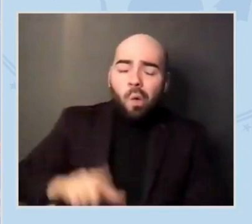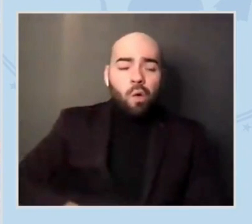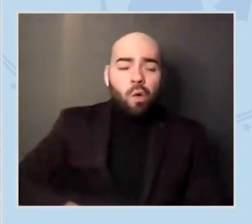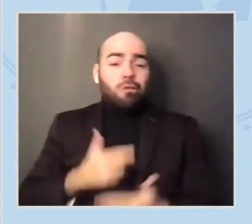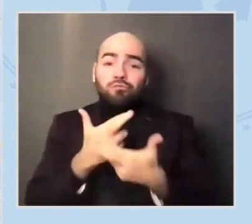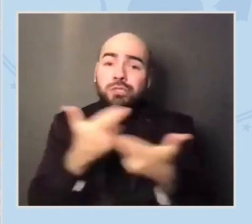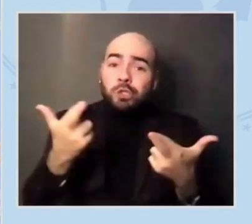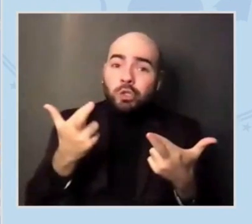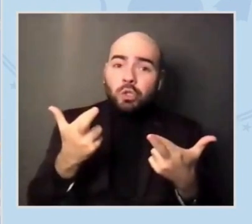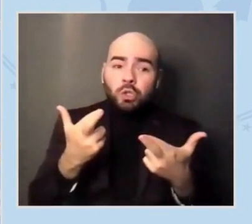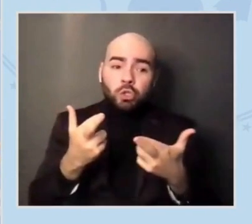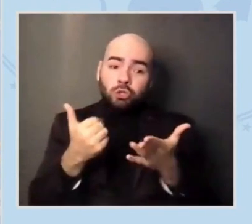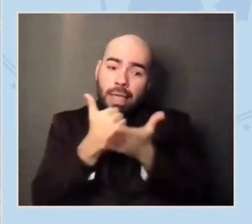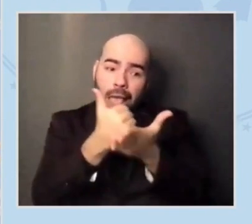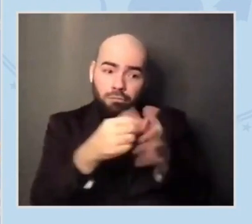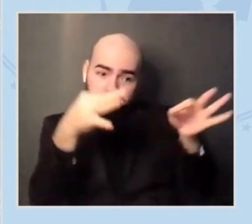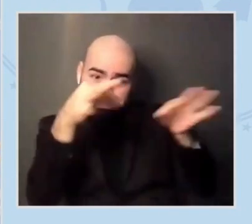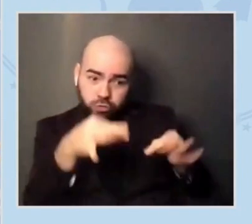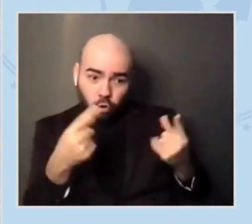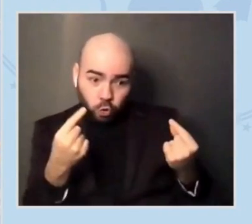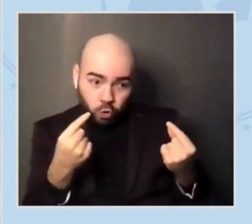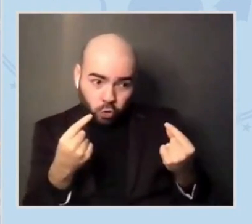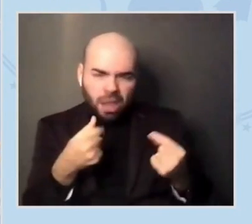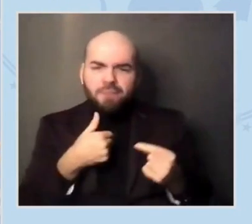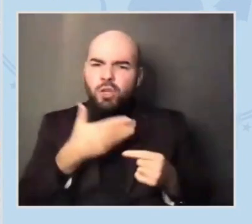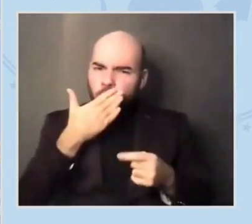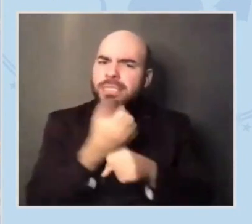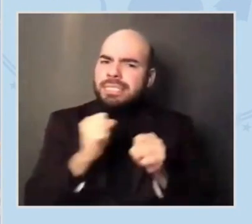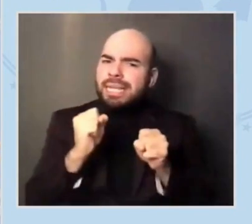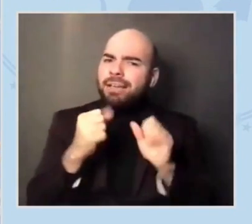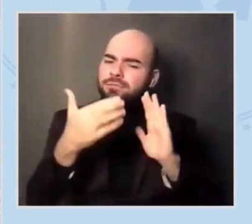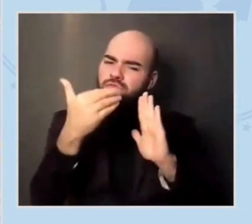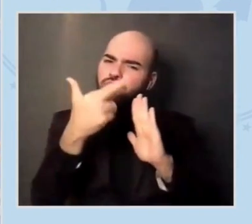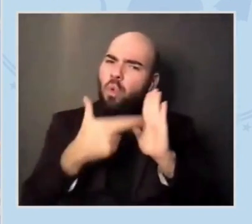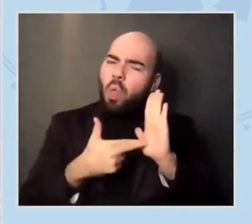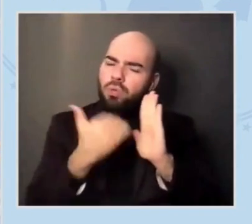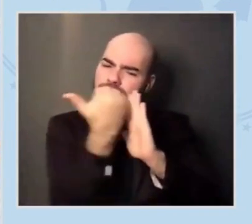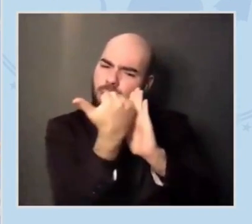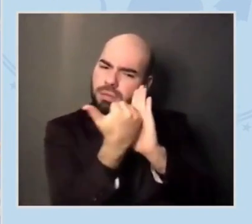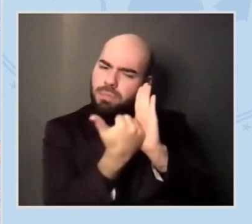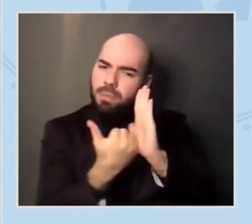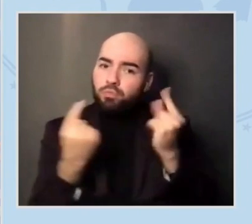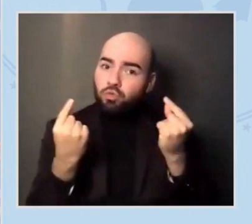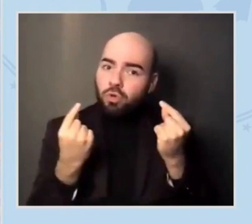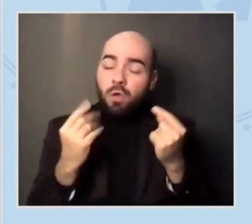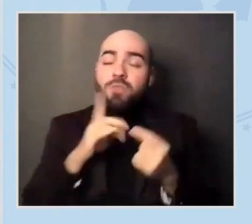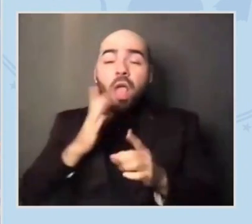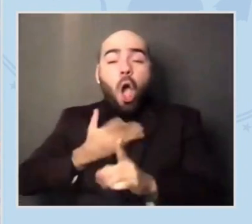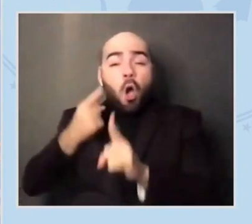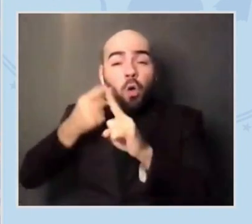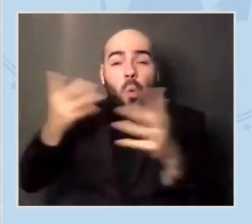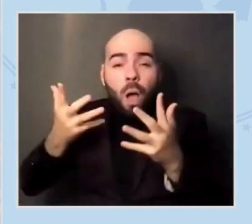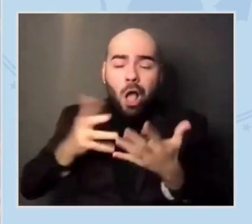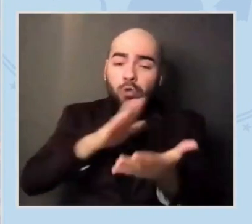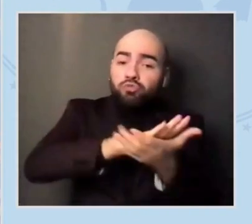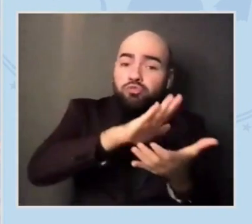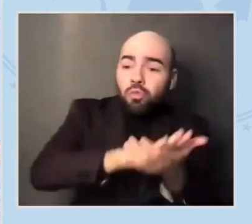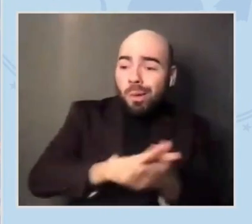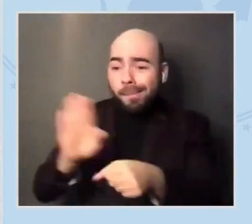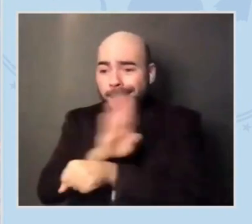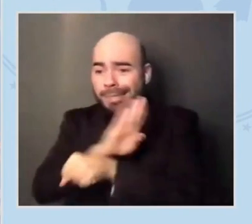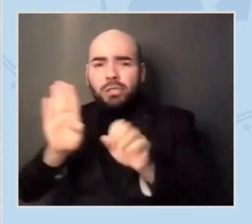able to operate safely. The goal is simple, to keep businesses and schools open safely. And for millions